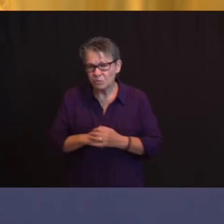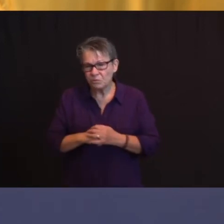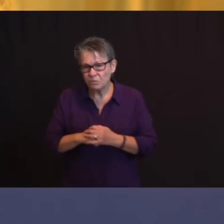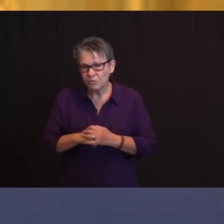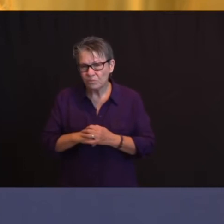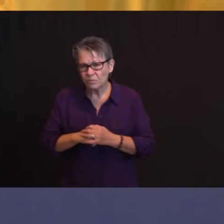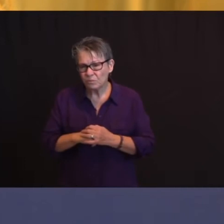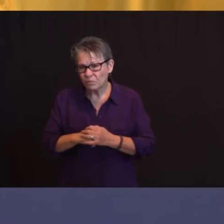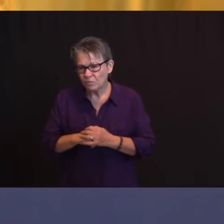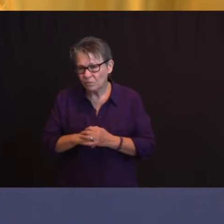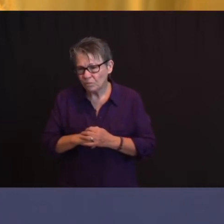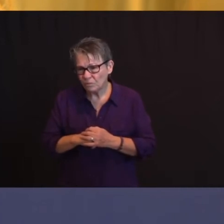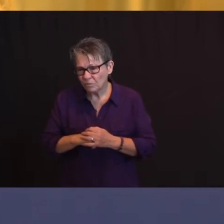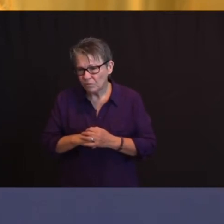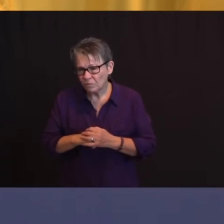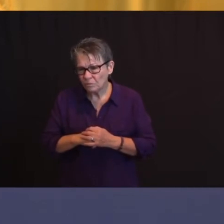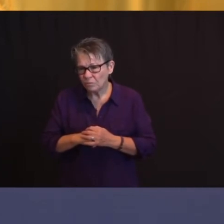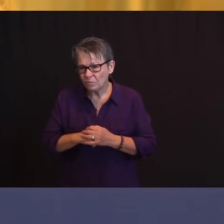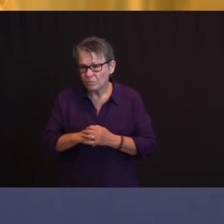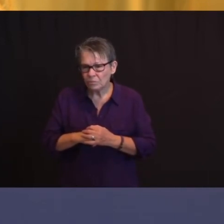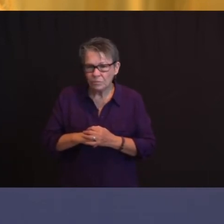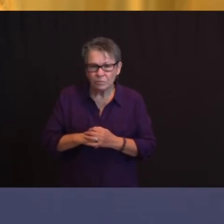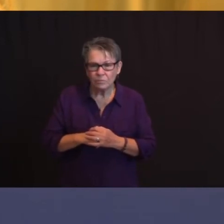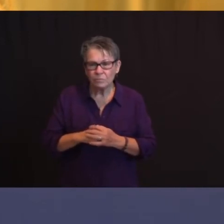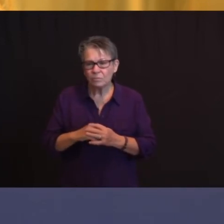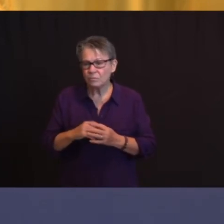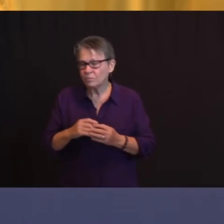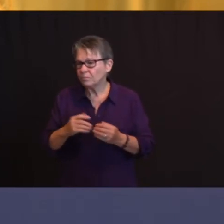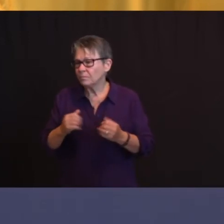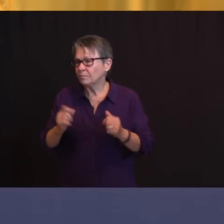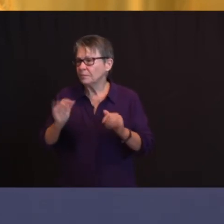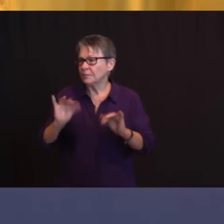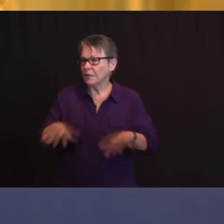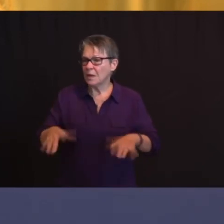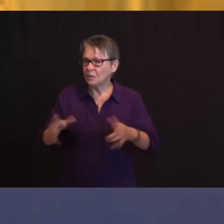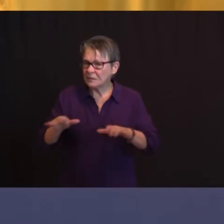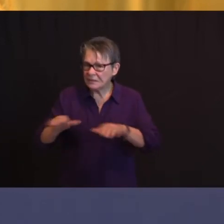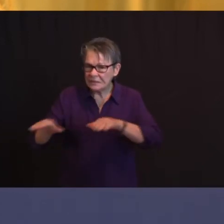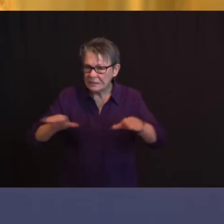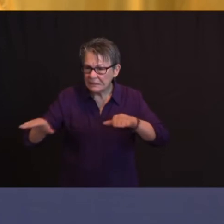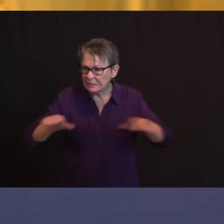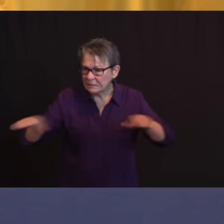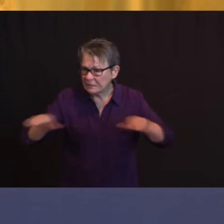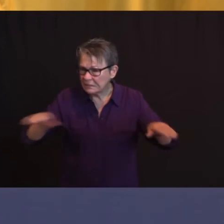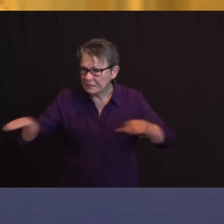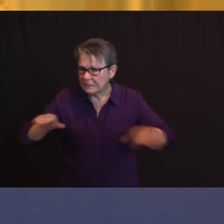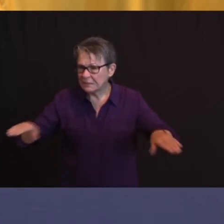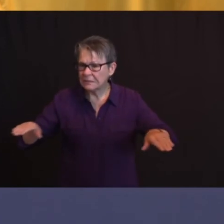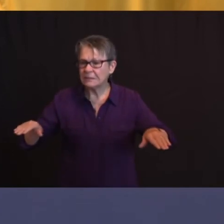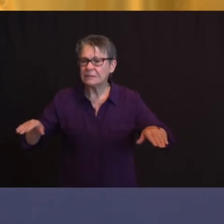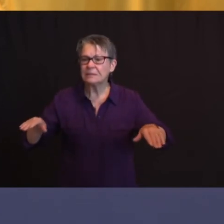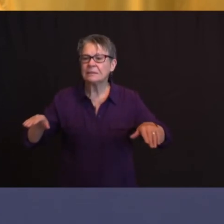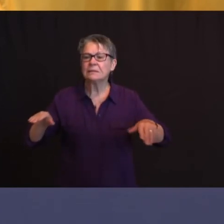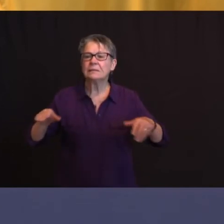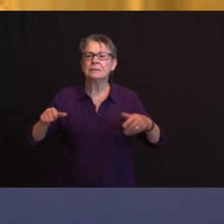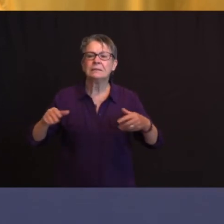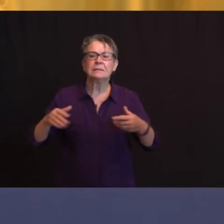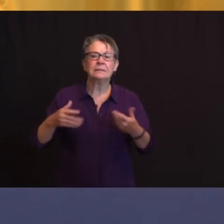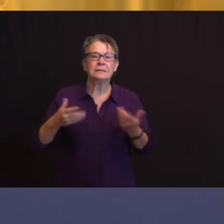and we will continue to do that, both here using our bully pulpit and other avenues. I'm not aware of